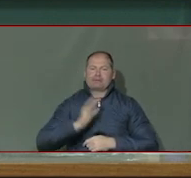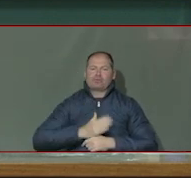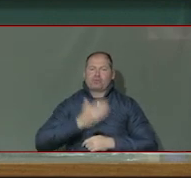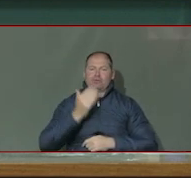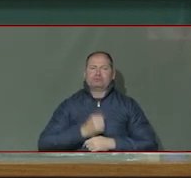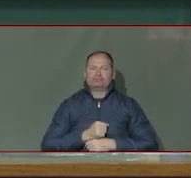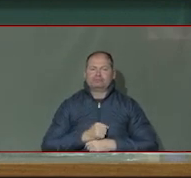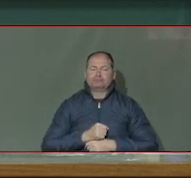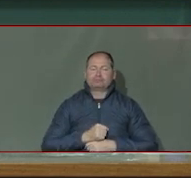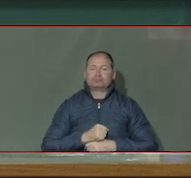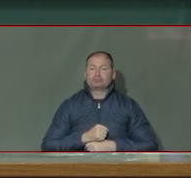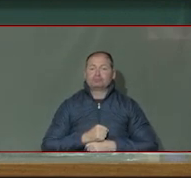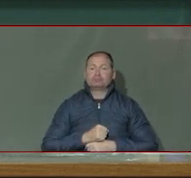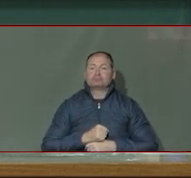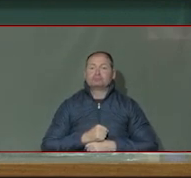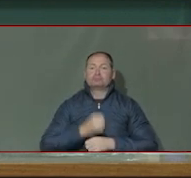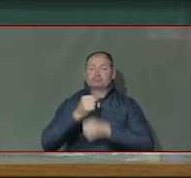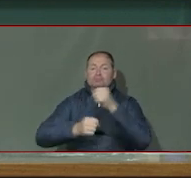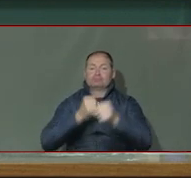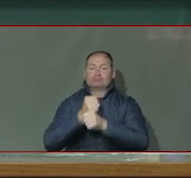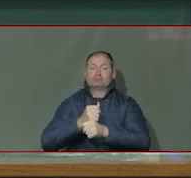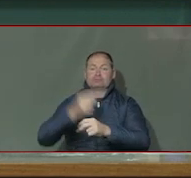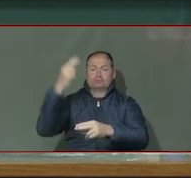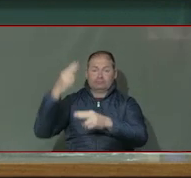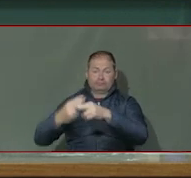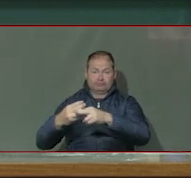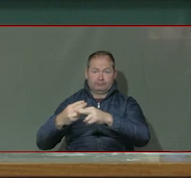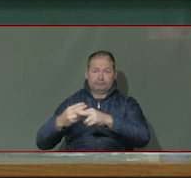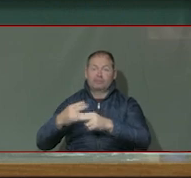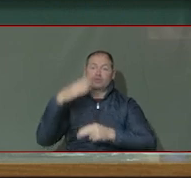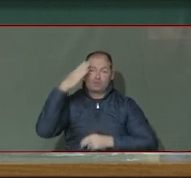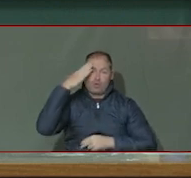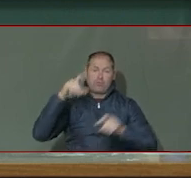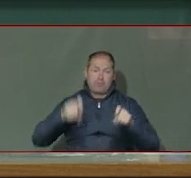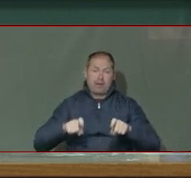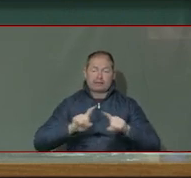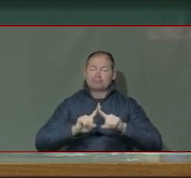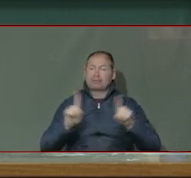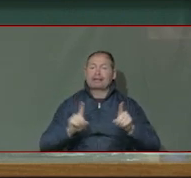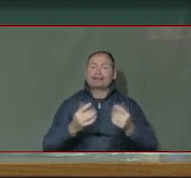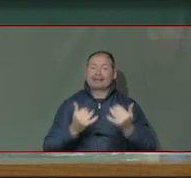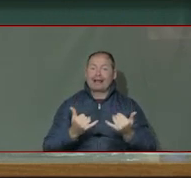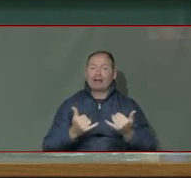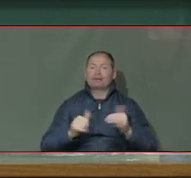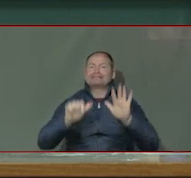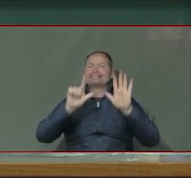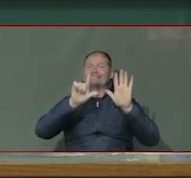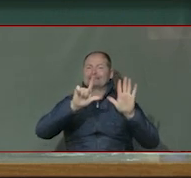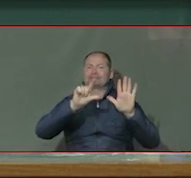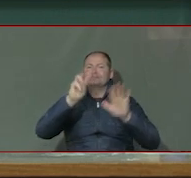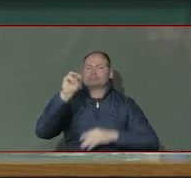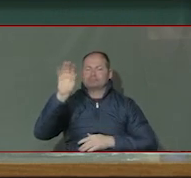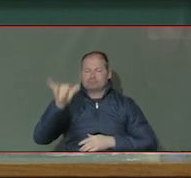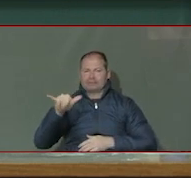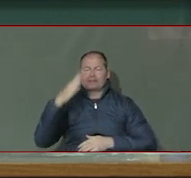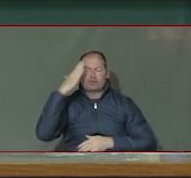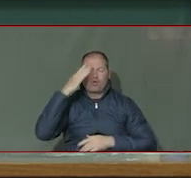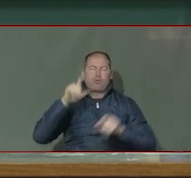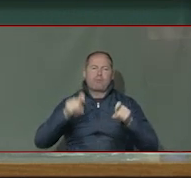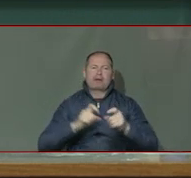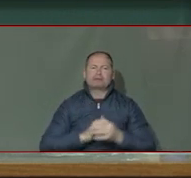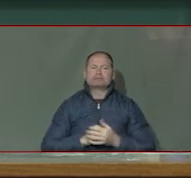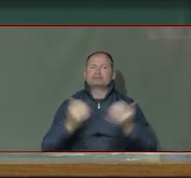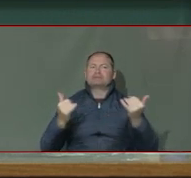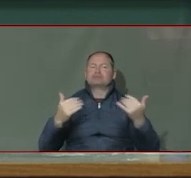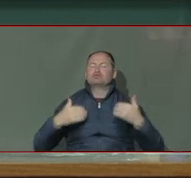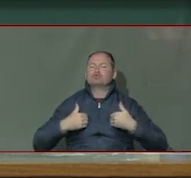need to know this for the end of the year, but you also need to know it for the 7th of May. How to calculate percentage increase. So what is the starting